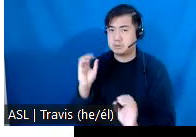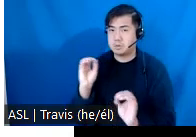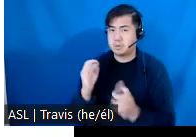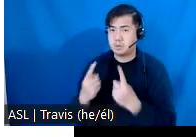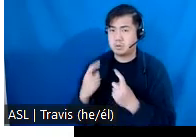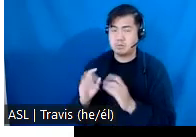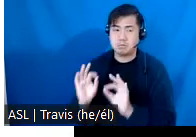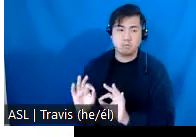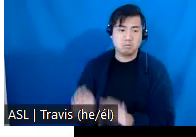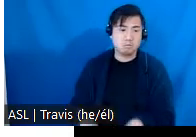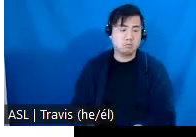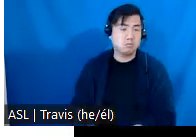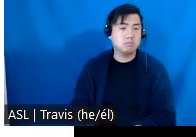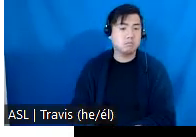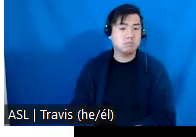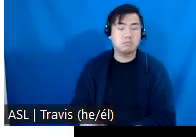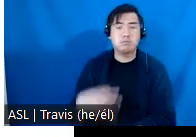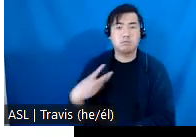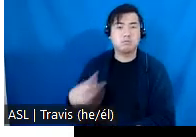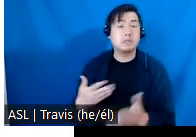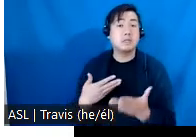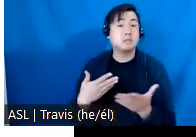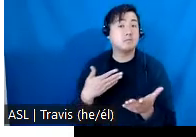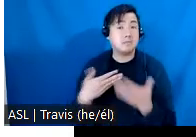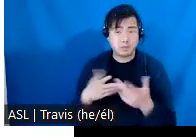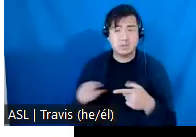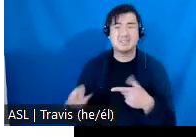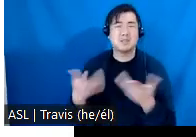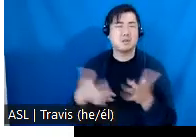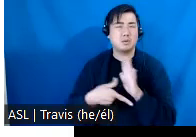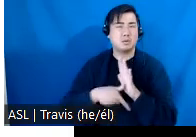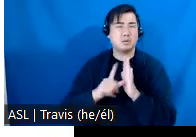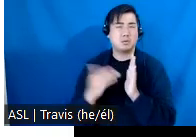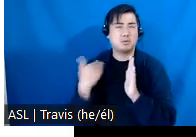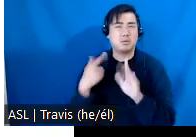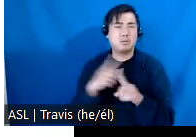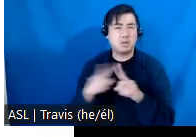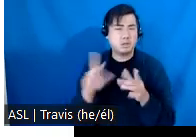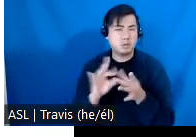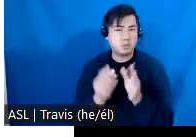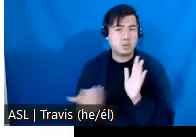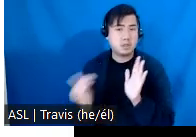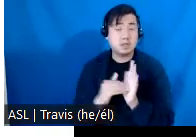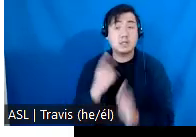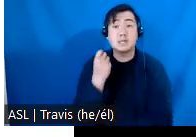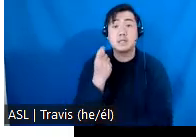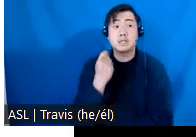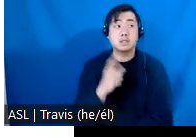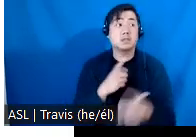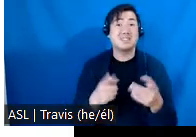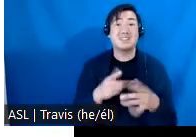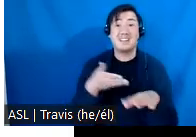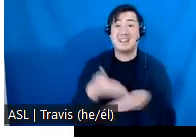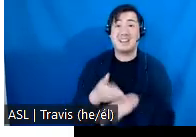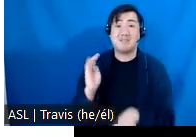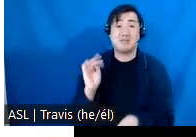But we kind of just went over this, and I'm just going to repeat it again. So getting the COVID vaccine is going to be very similar to getting the annual